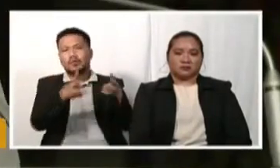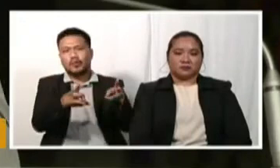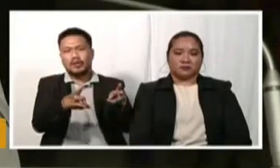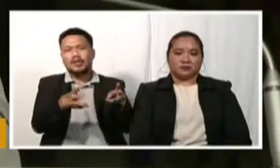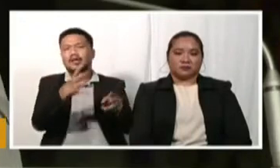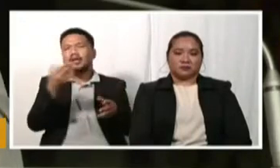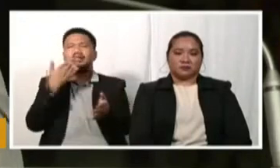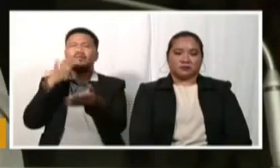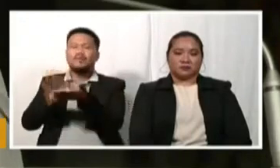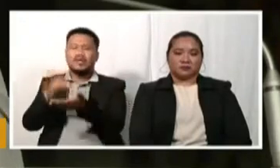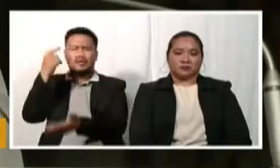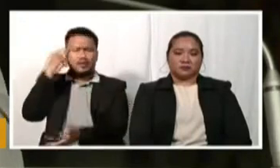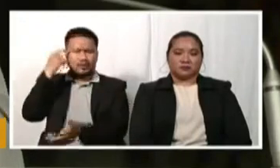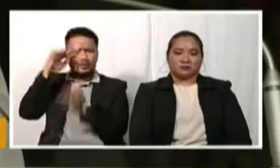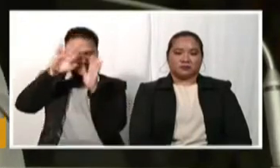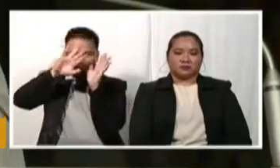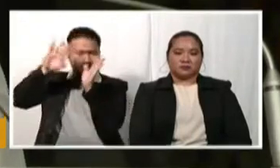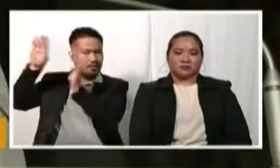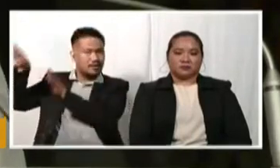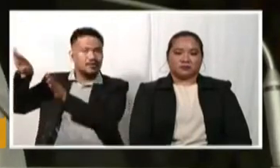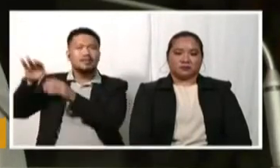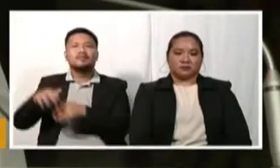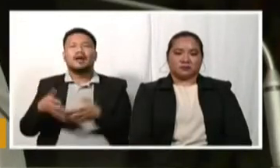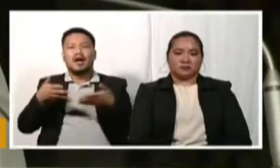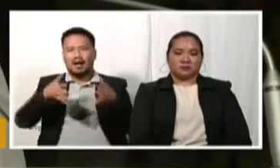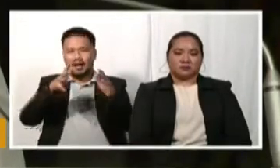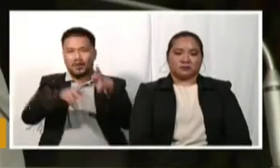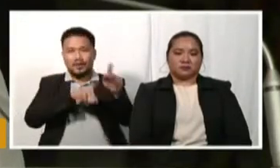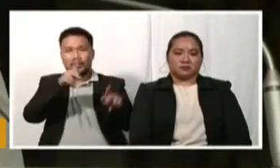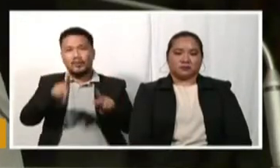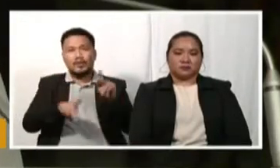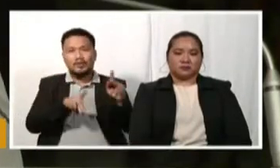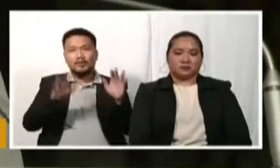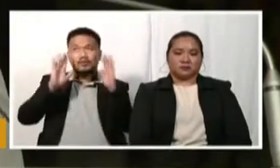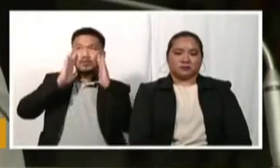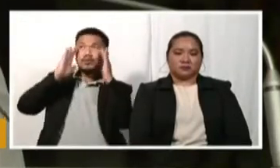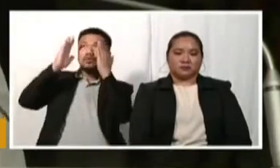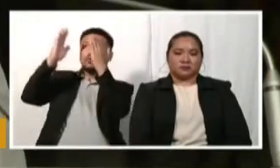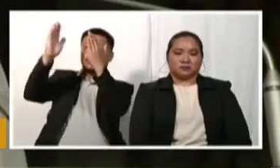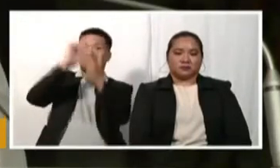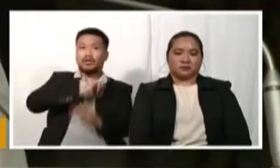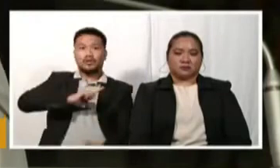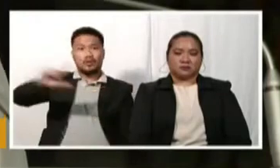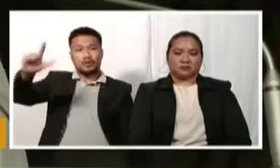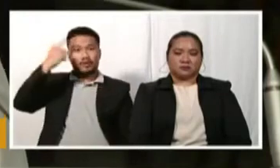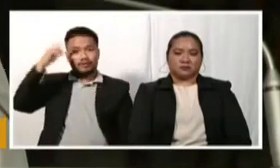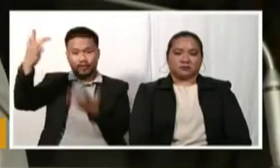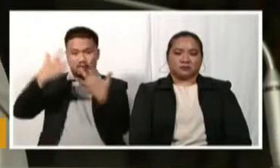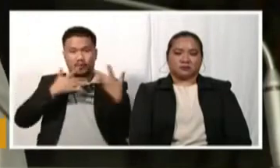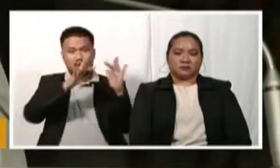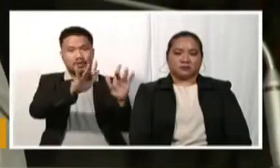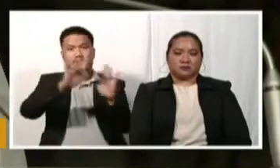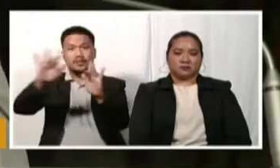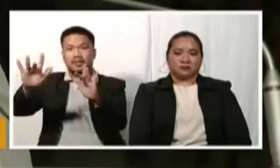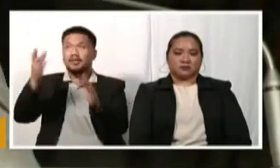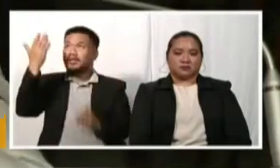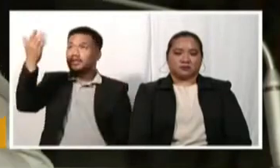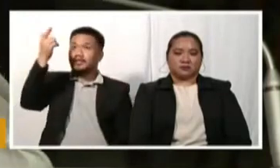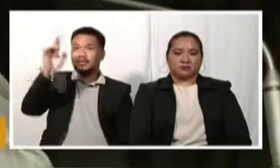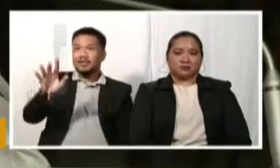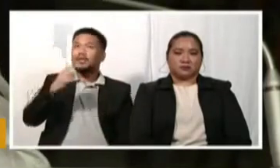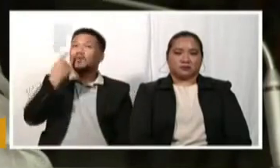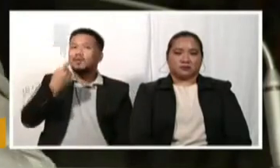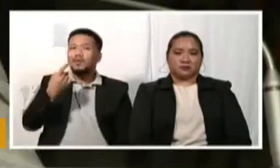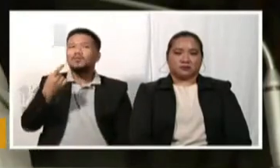thoughts. Let him turn to the Lord for mercy, to our God, who is